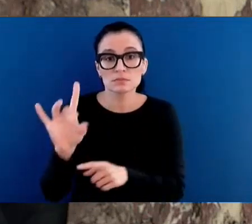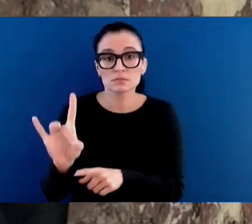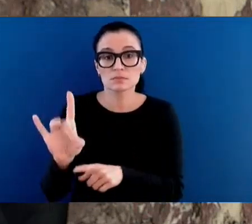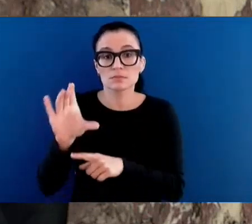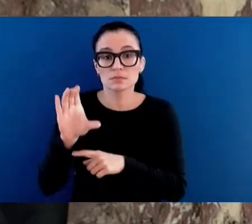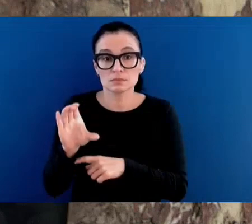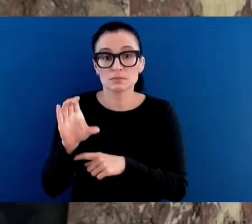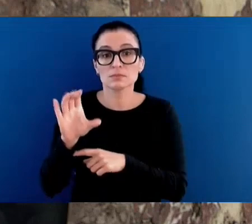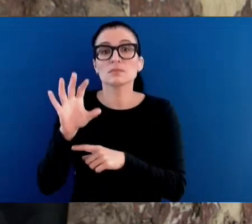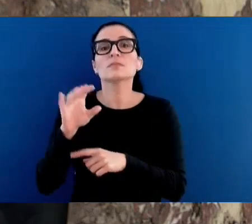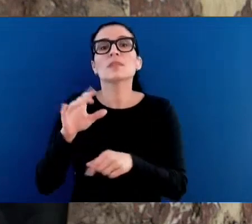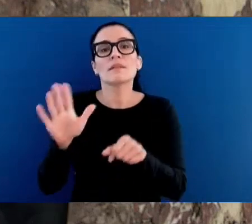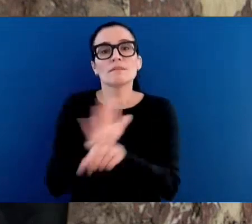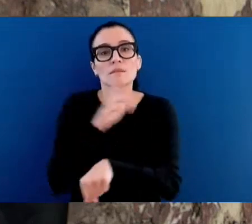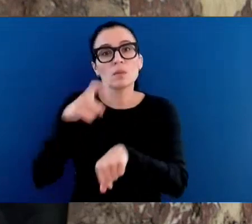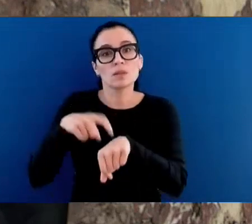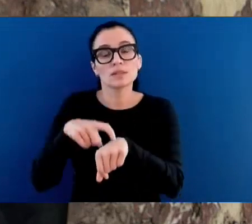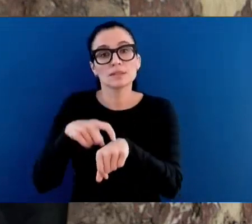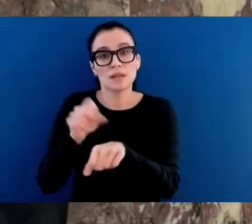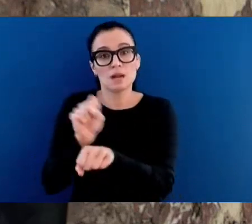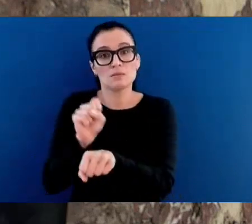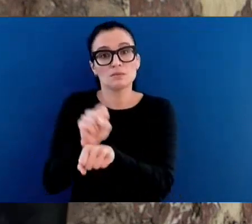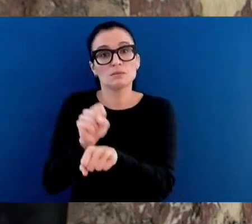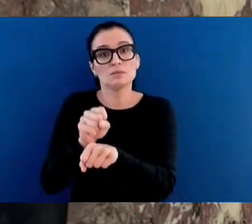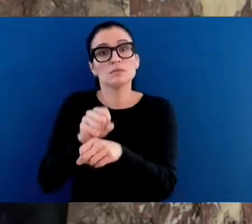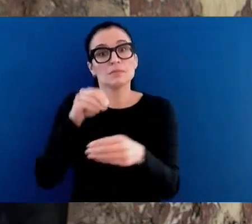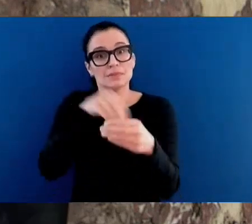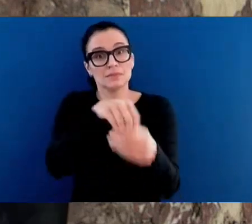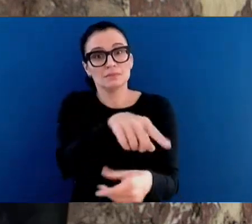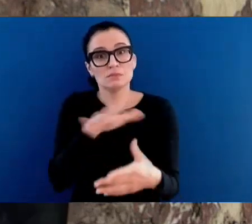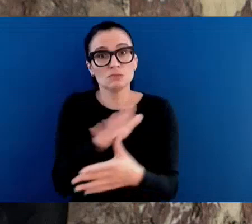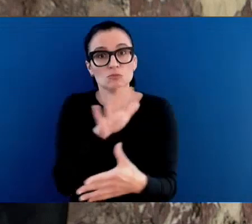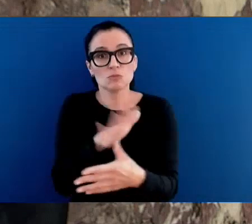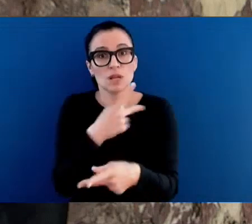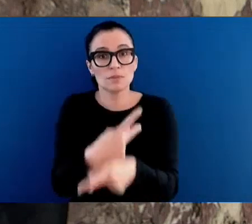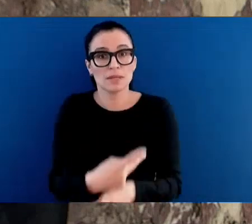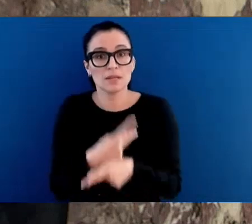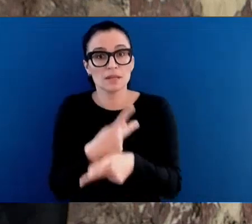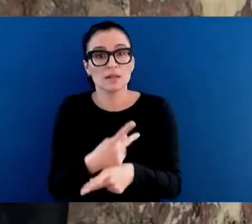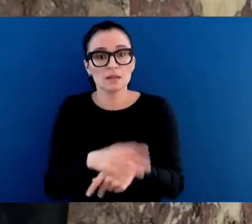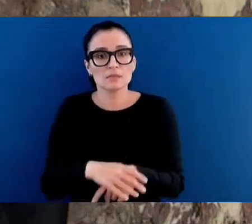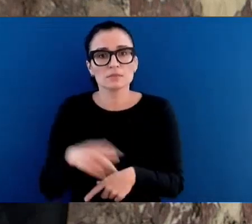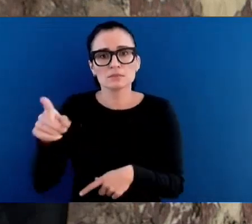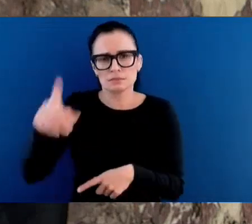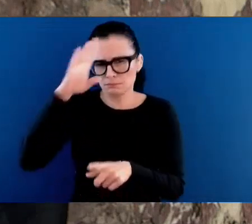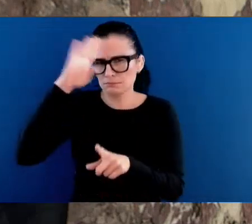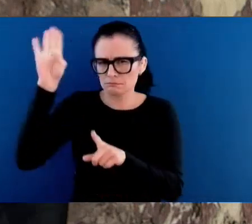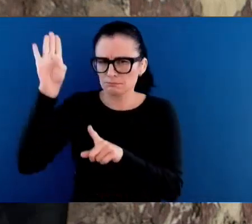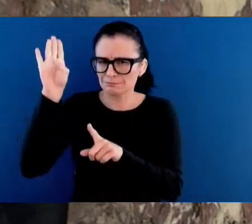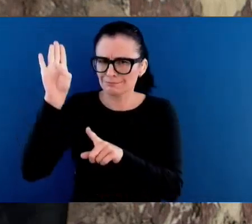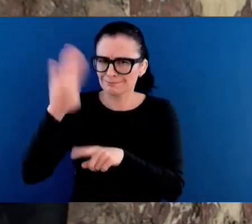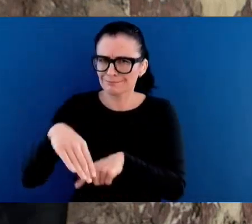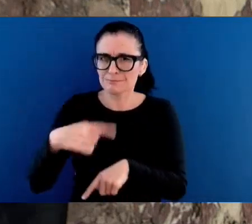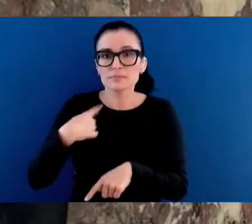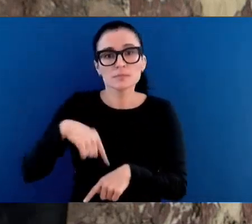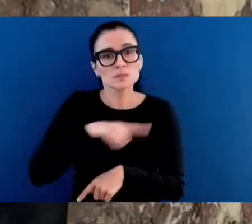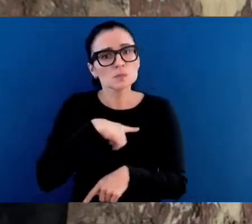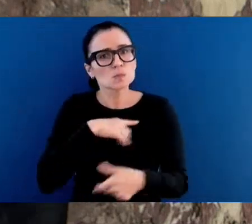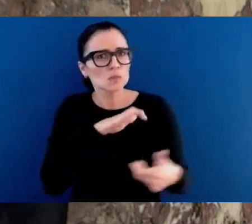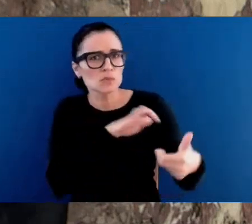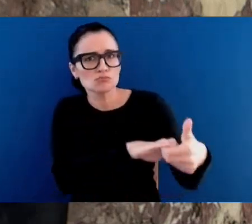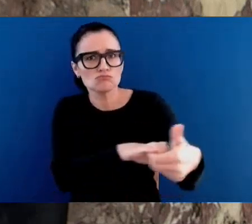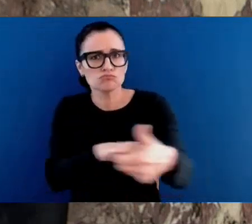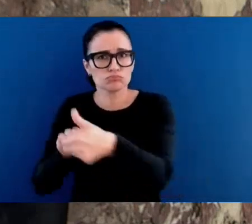care centers. So we work, as he well knows, with doctors and nurse practitioners and healthcare professions and communities